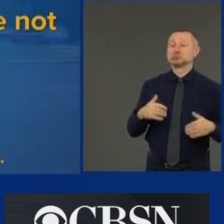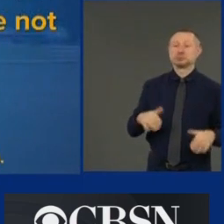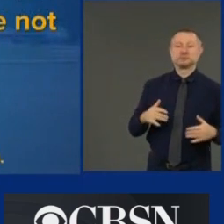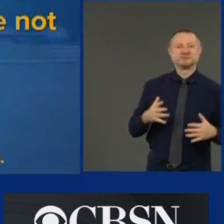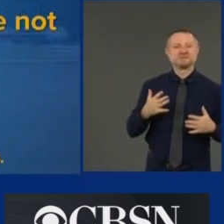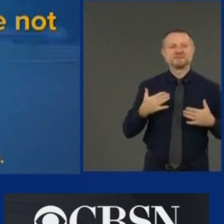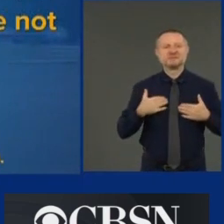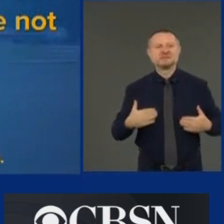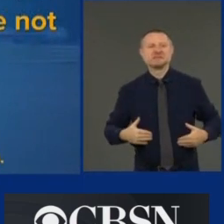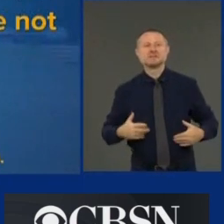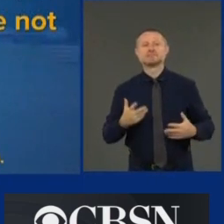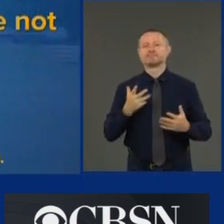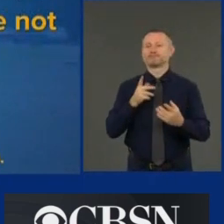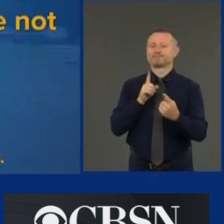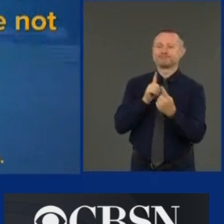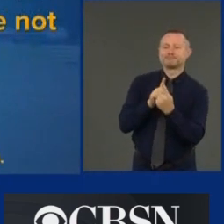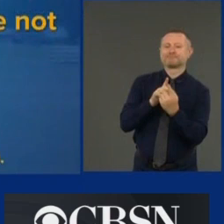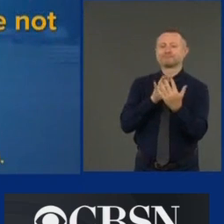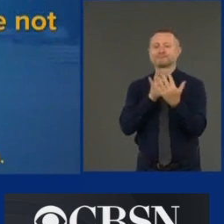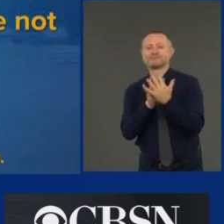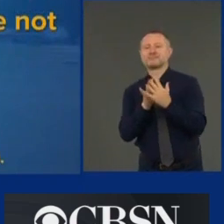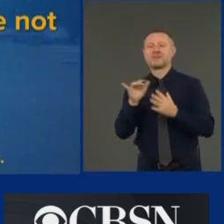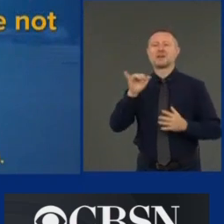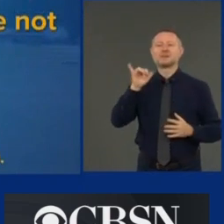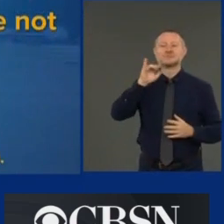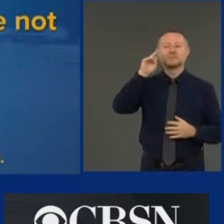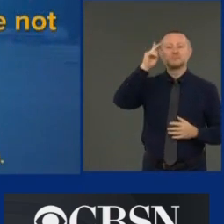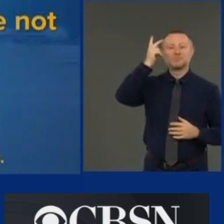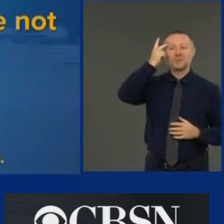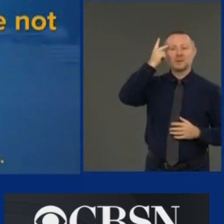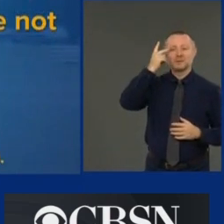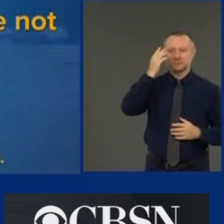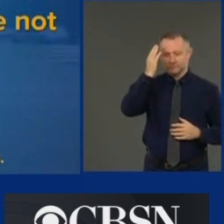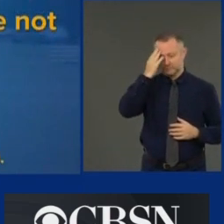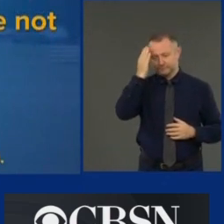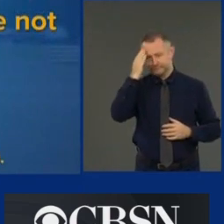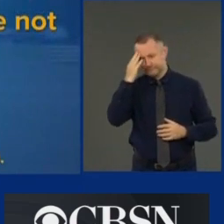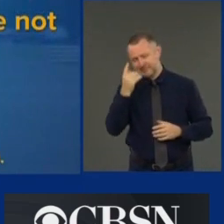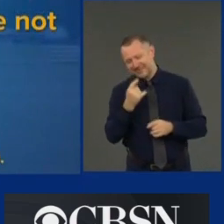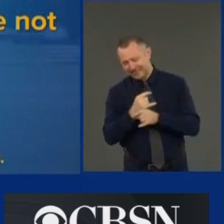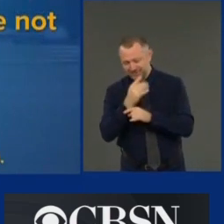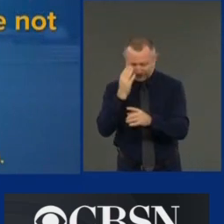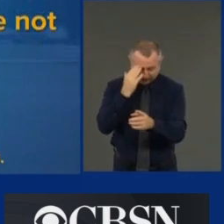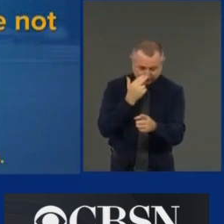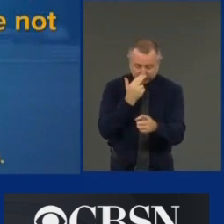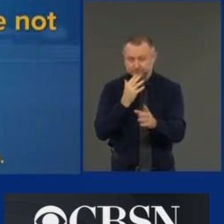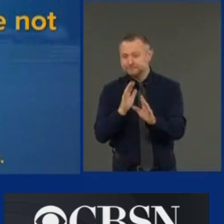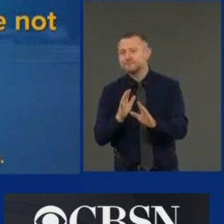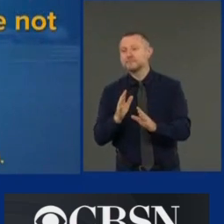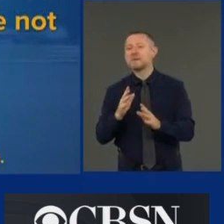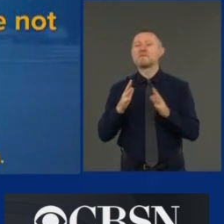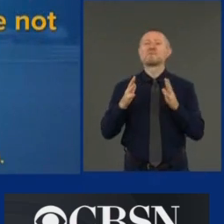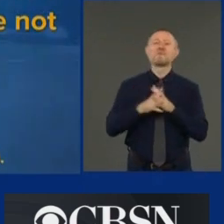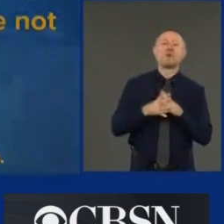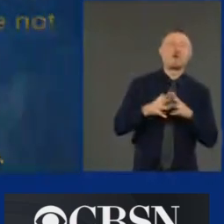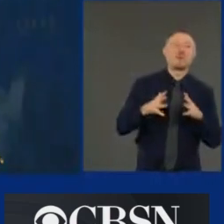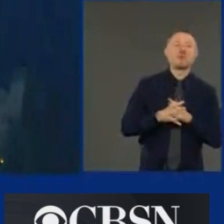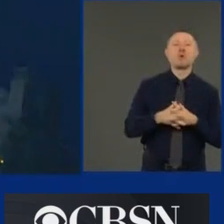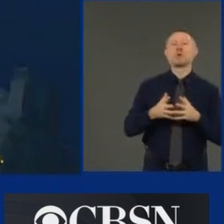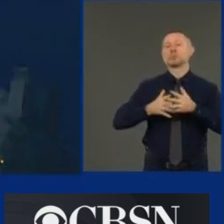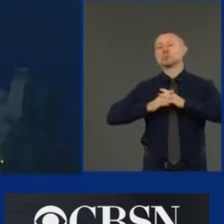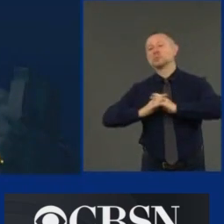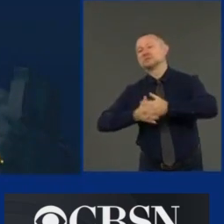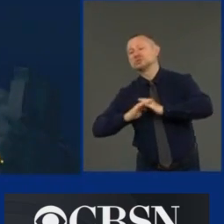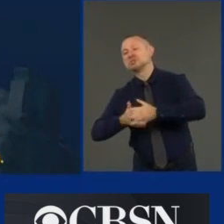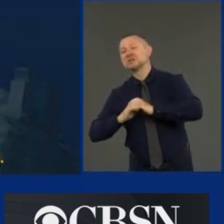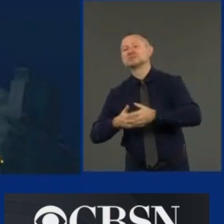politics, tackle football, wrestling, rugby, ice hockey, may continue to practice, but they're not authorized to play at